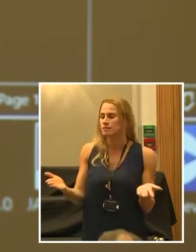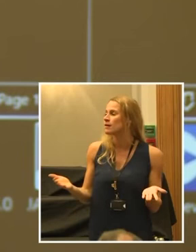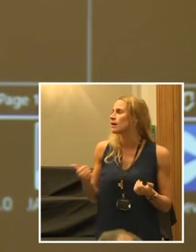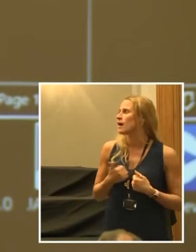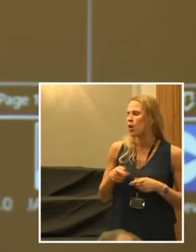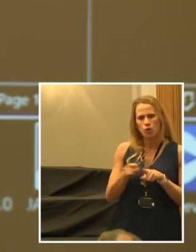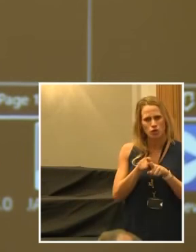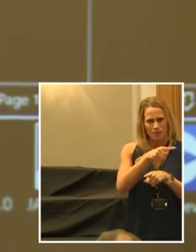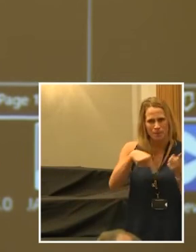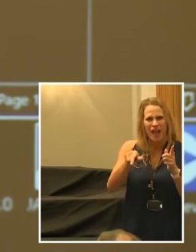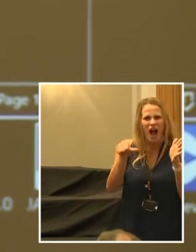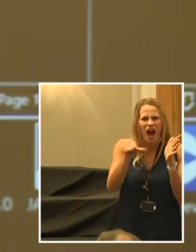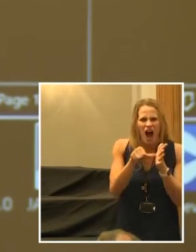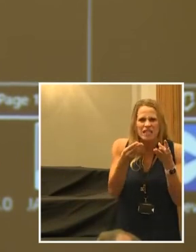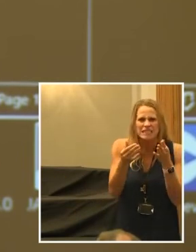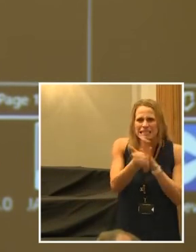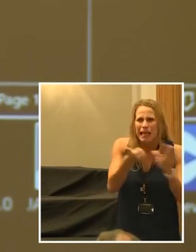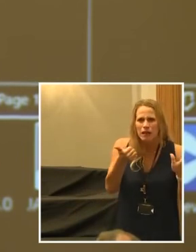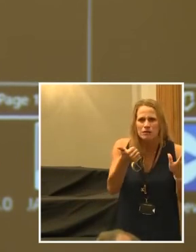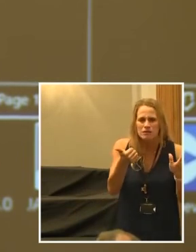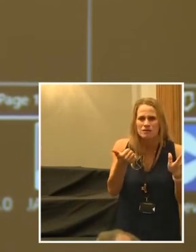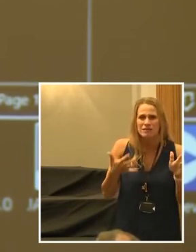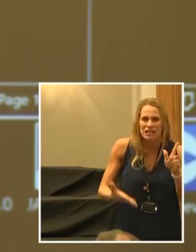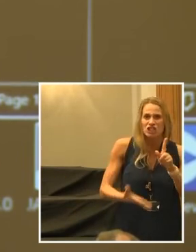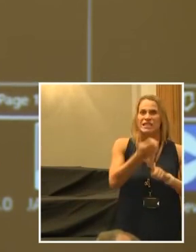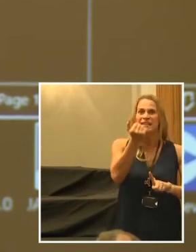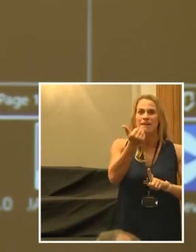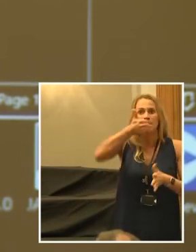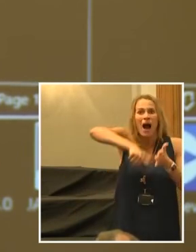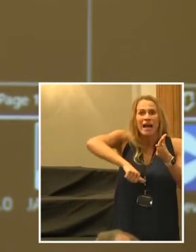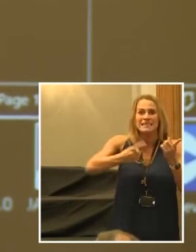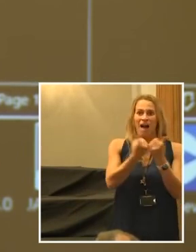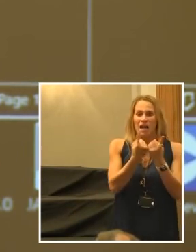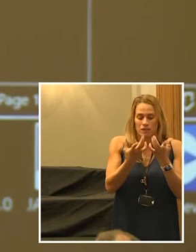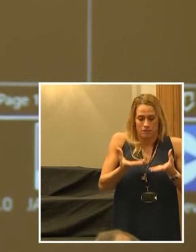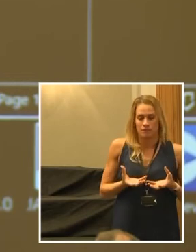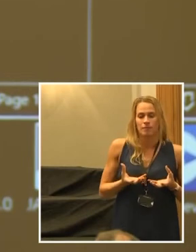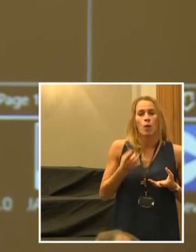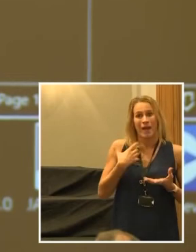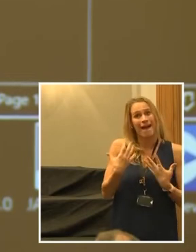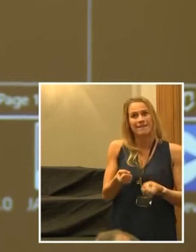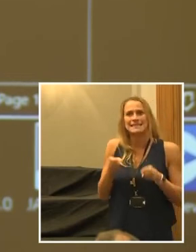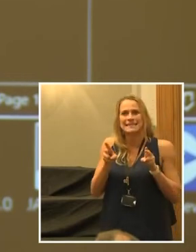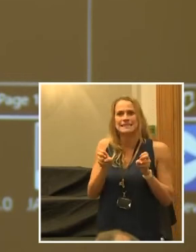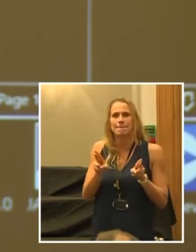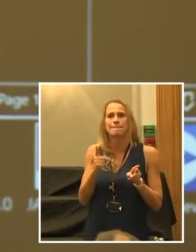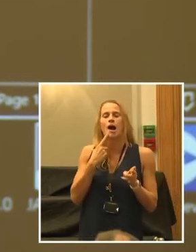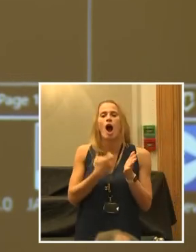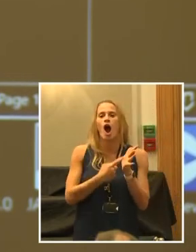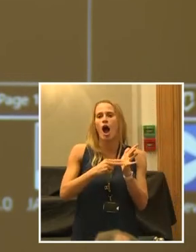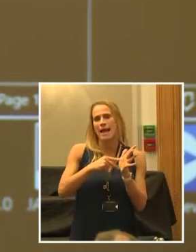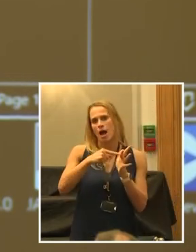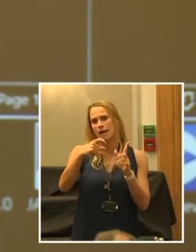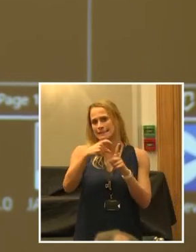skills, is how are we going to get the device? So we work both from RNIB, we have a grant system, which our eligibility is